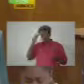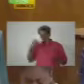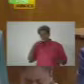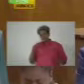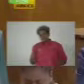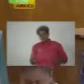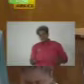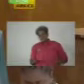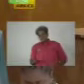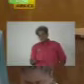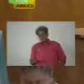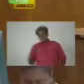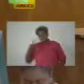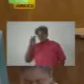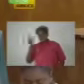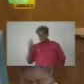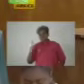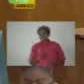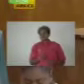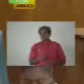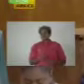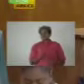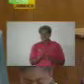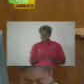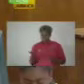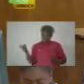I am. But I'll come back to that.